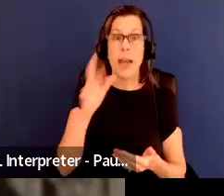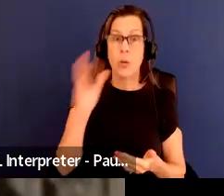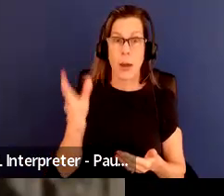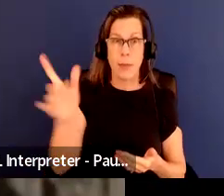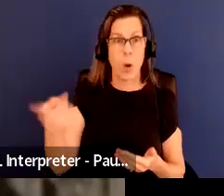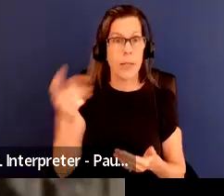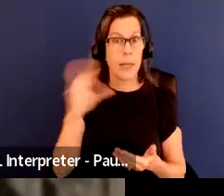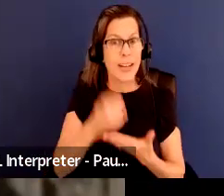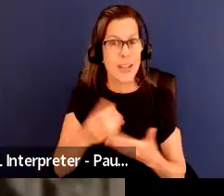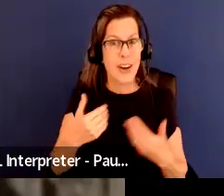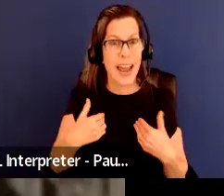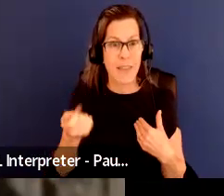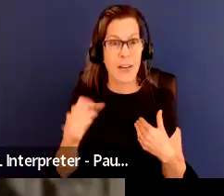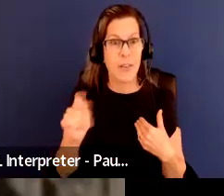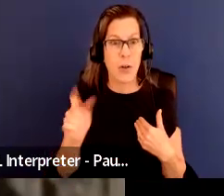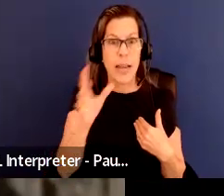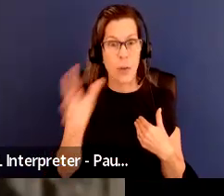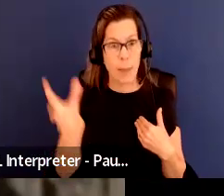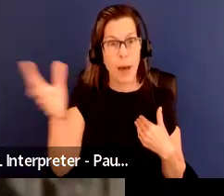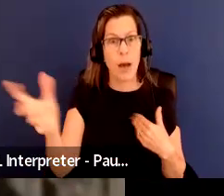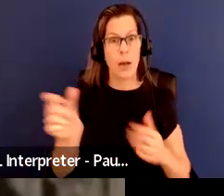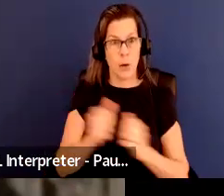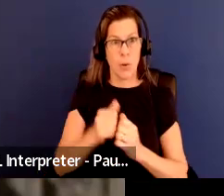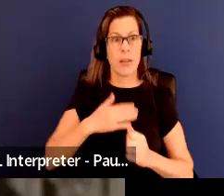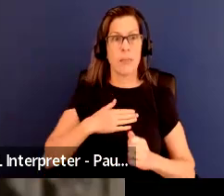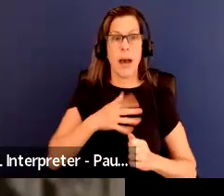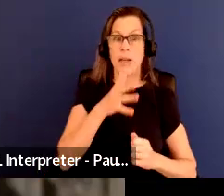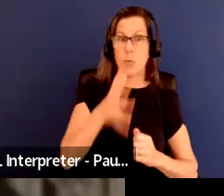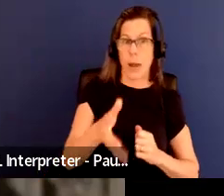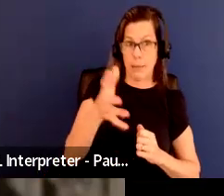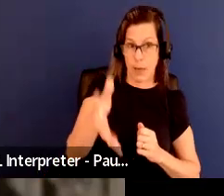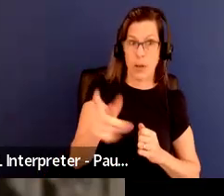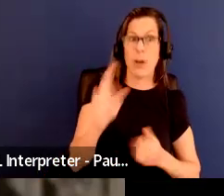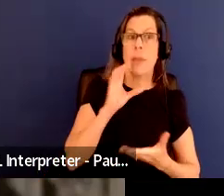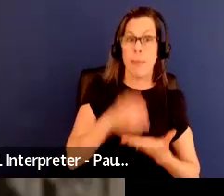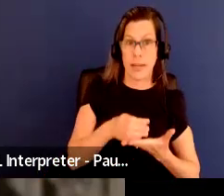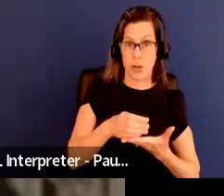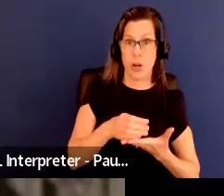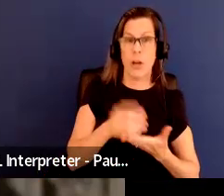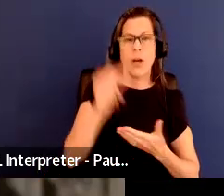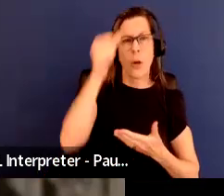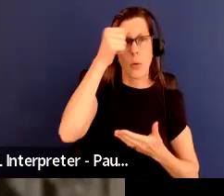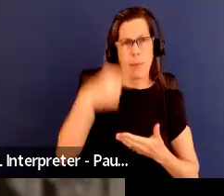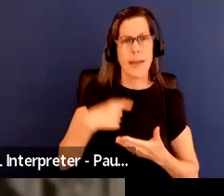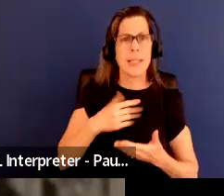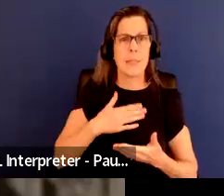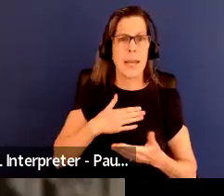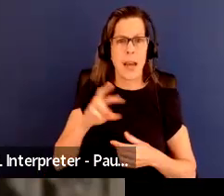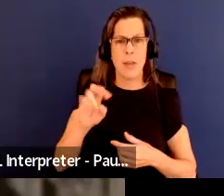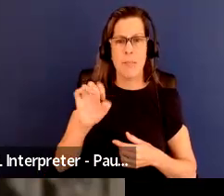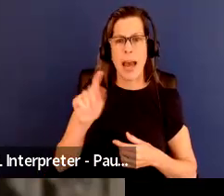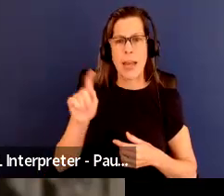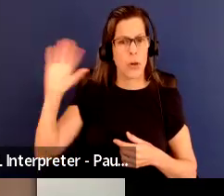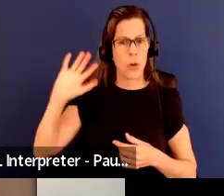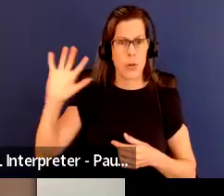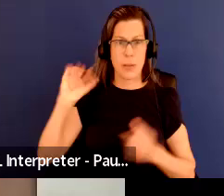only picture I have of a great-grandparent. She's with my grandmother in this picture. just reminds me of my roots. Many of us don't have